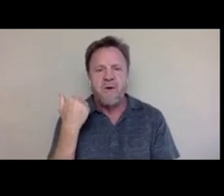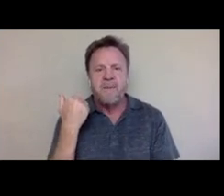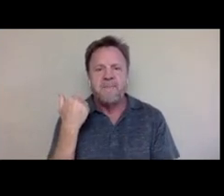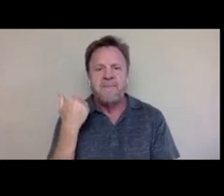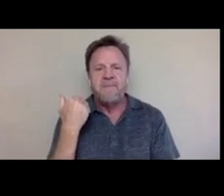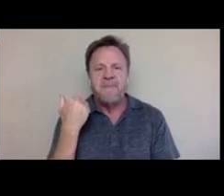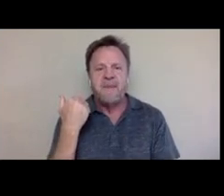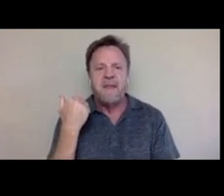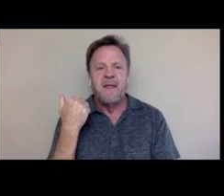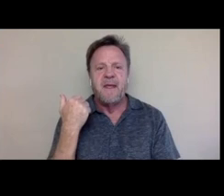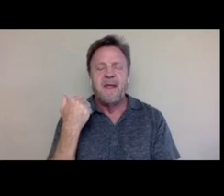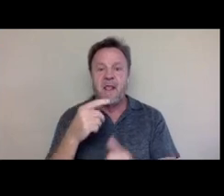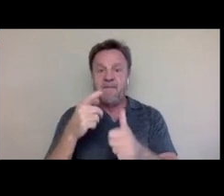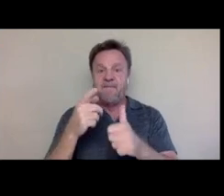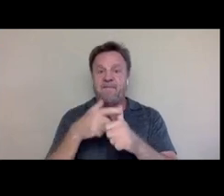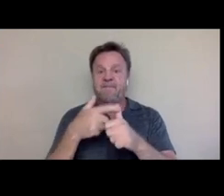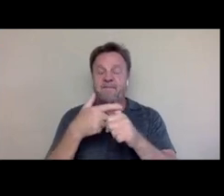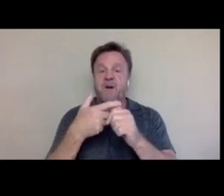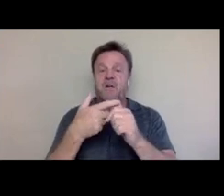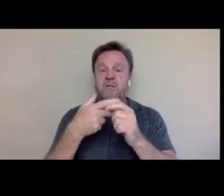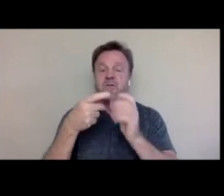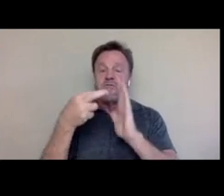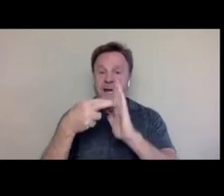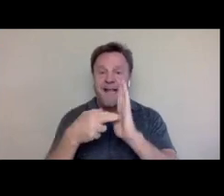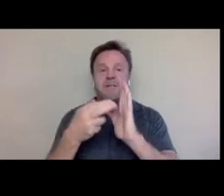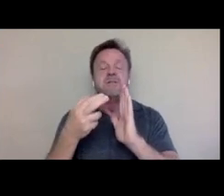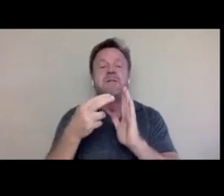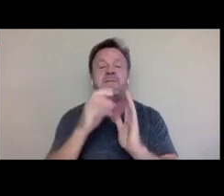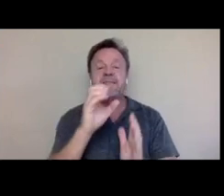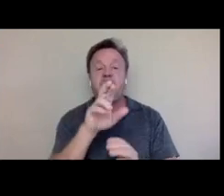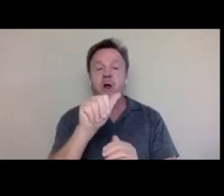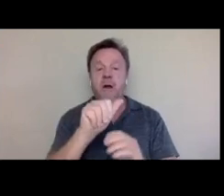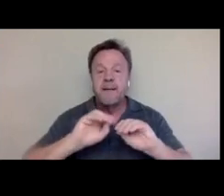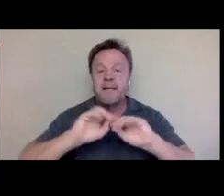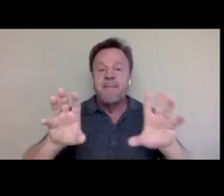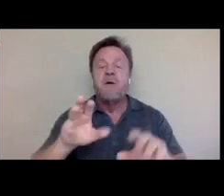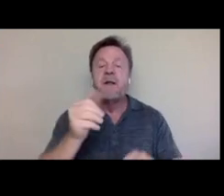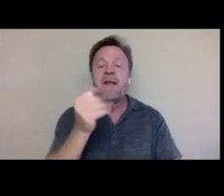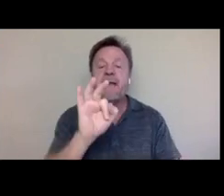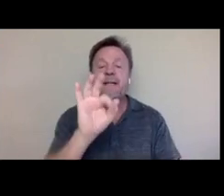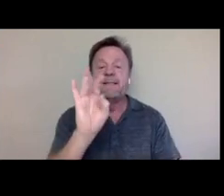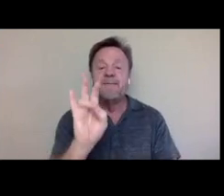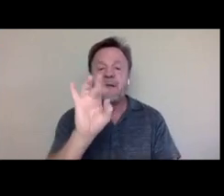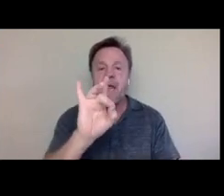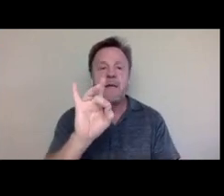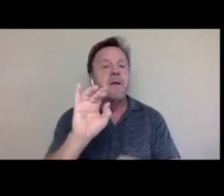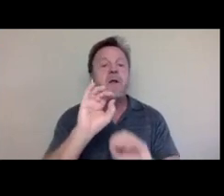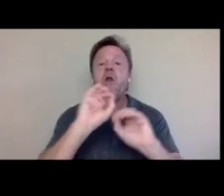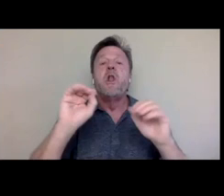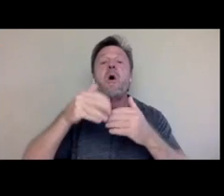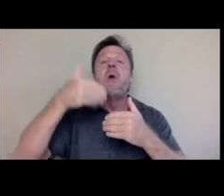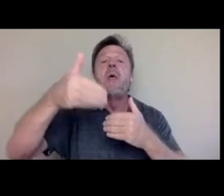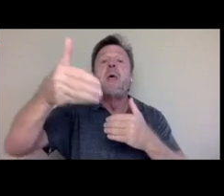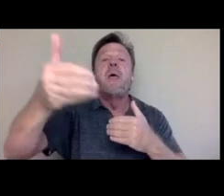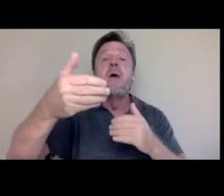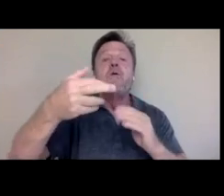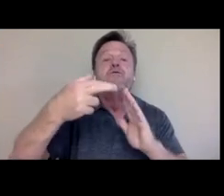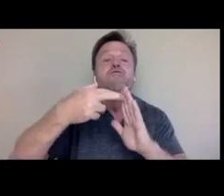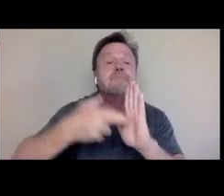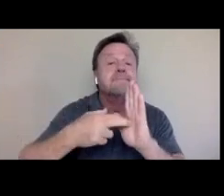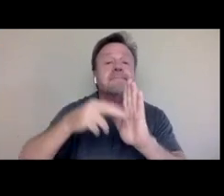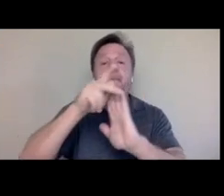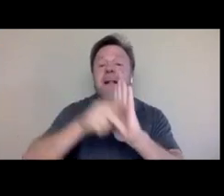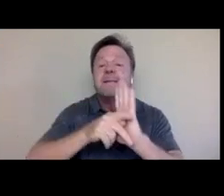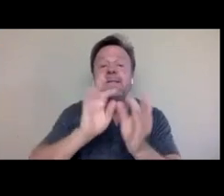and the first regulations of CRA came out in 1978, no subsequent regulations, no policy